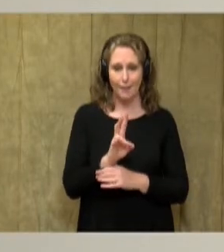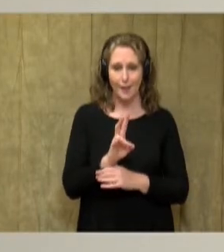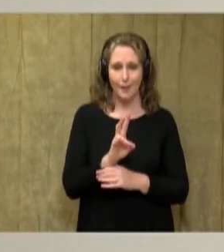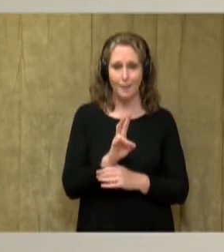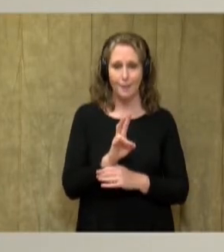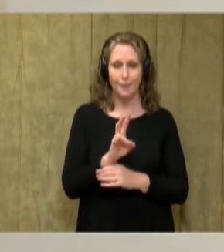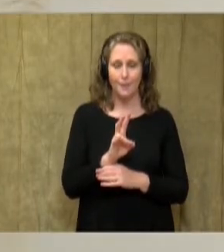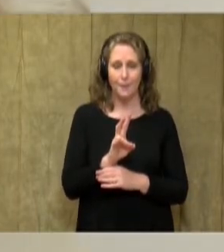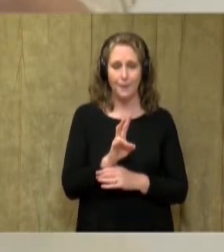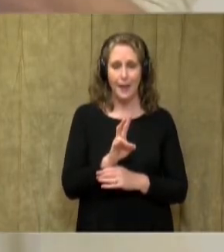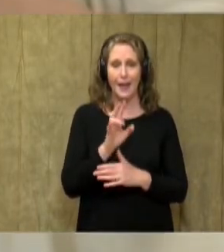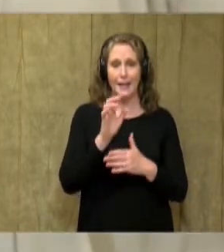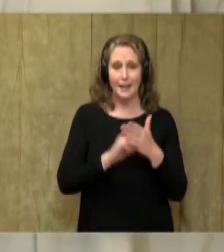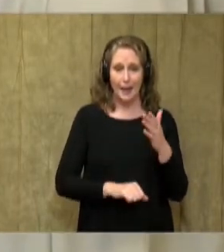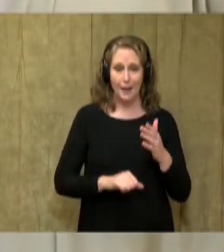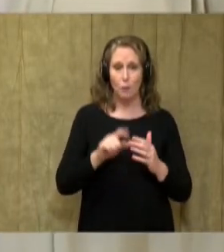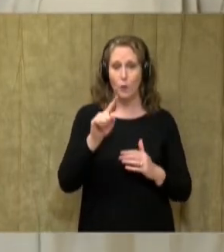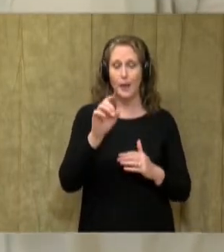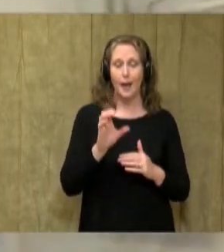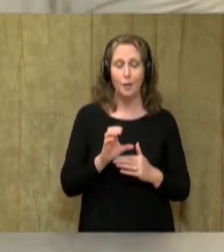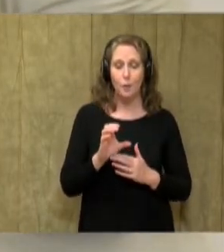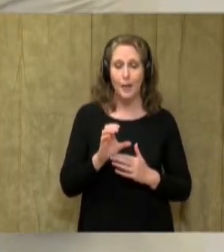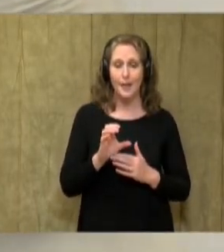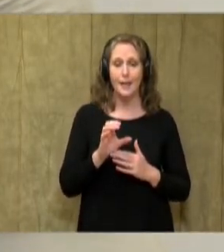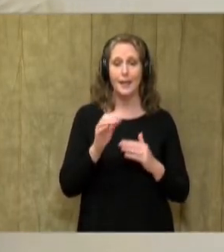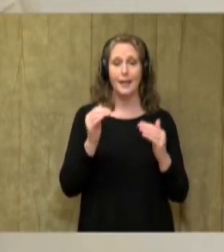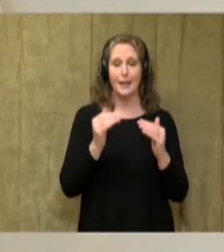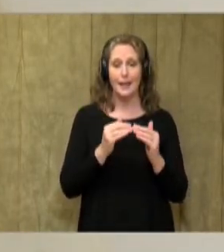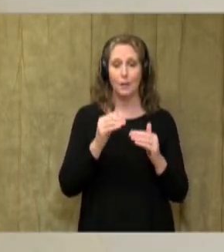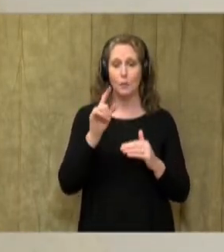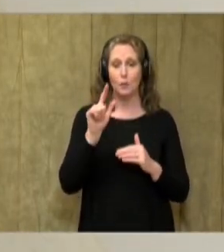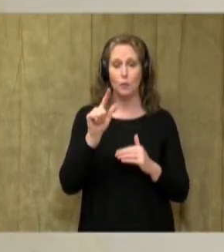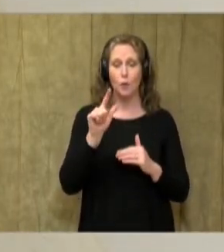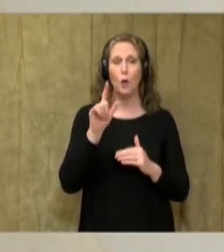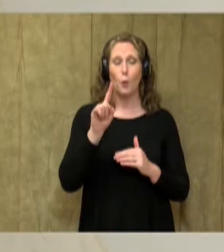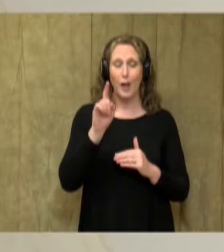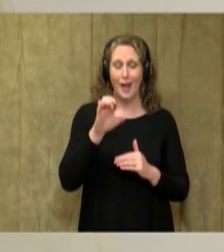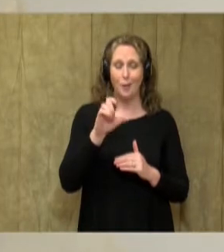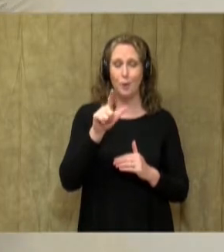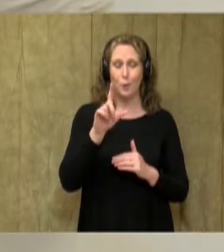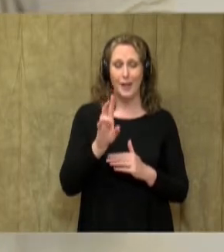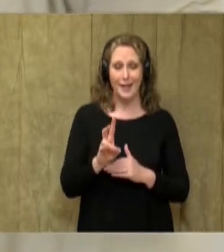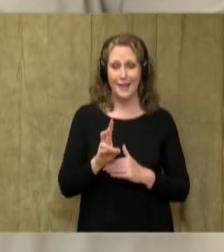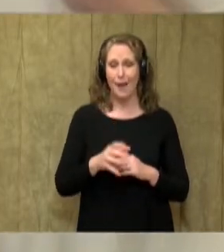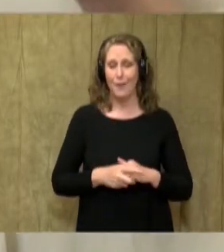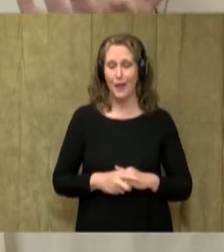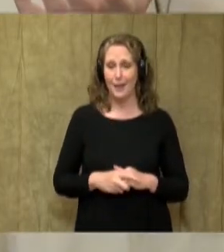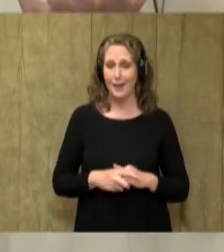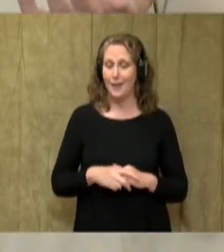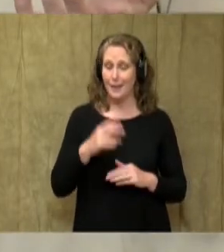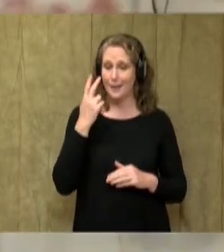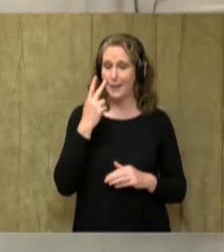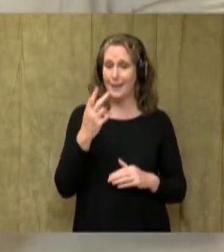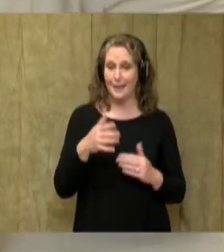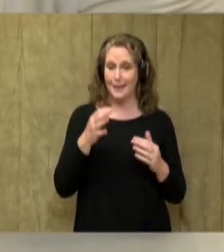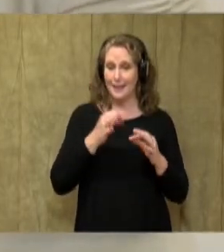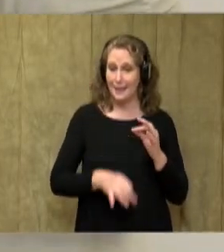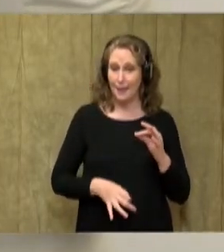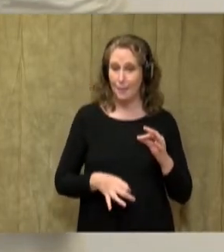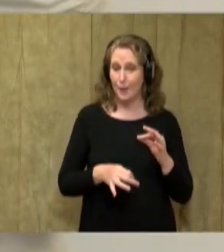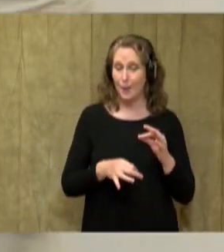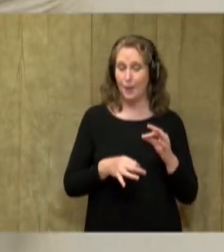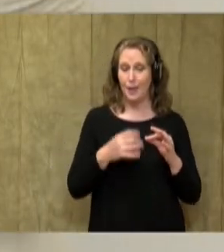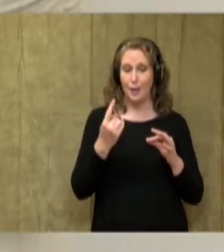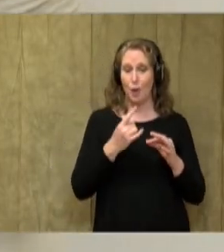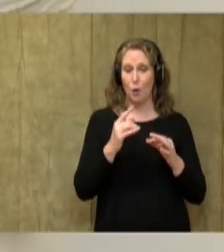227. If we take away another 100, it becomes 127. See, that was pretty simple because the